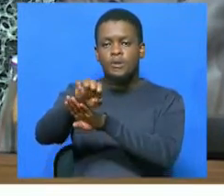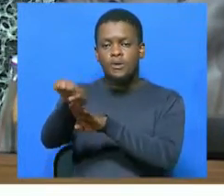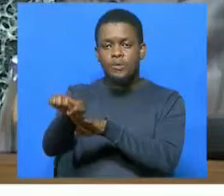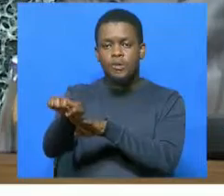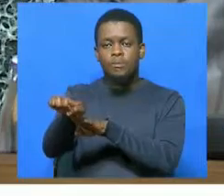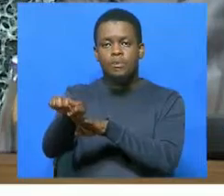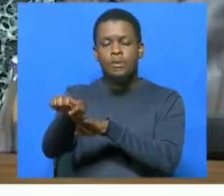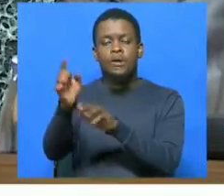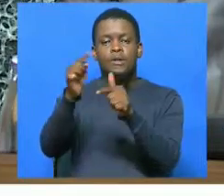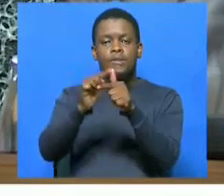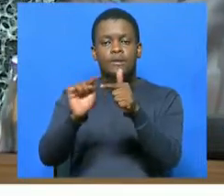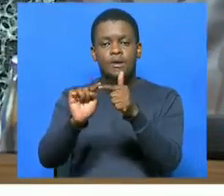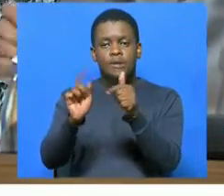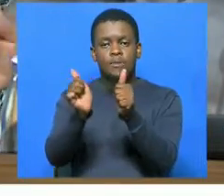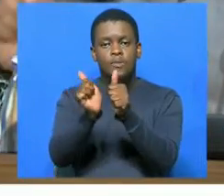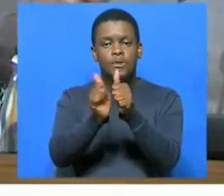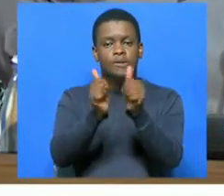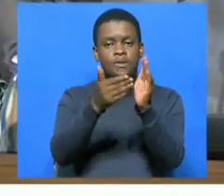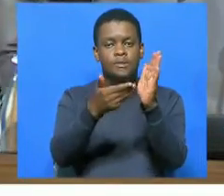And even there,